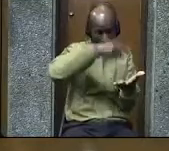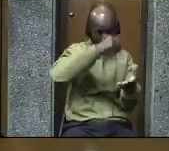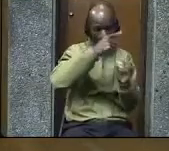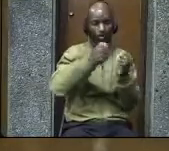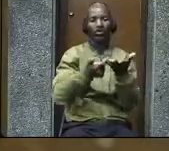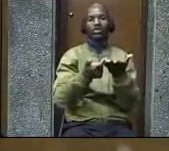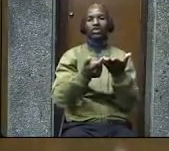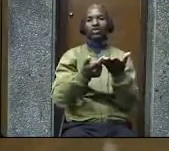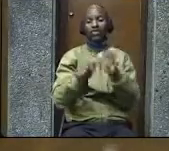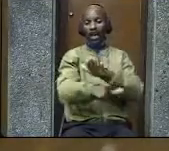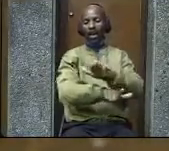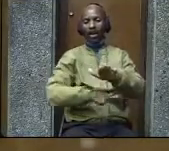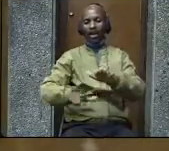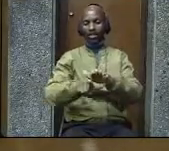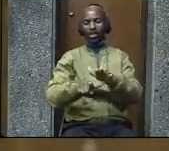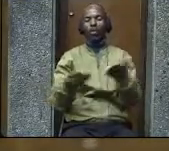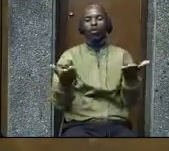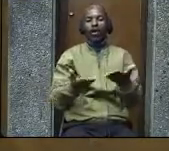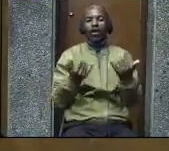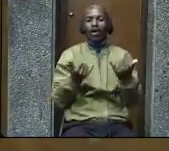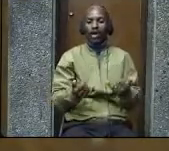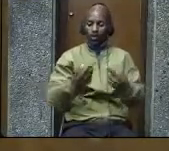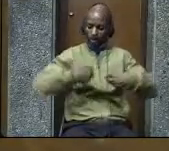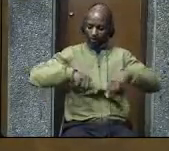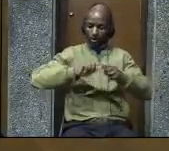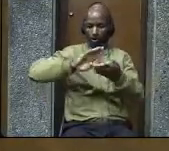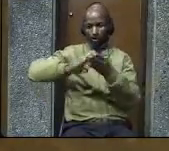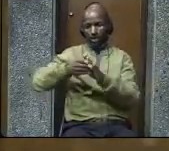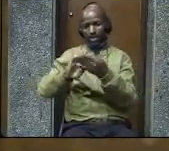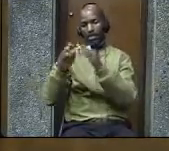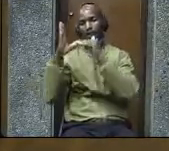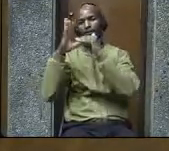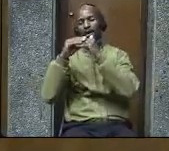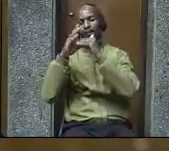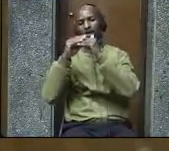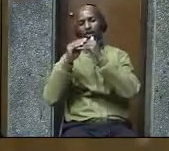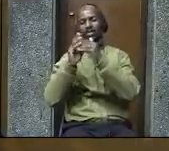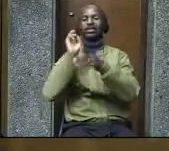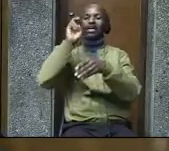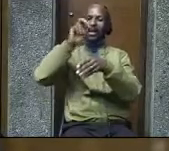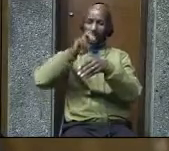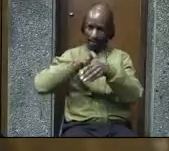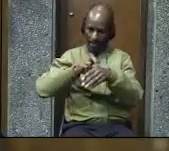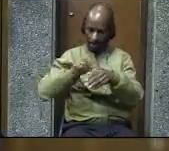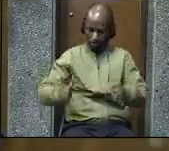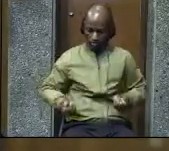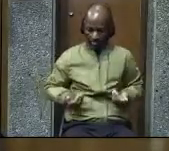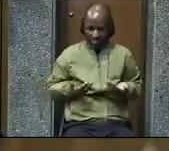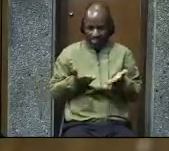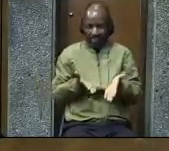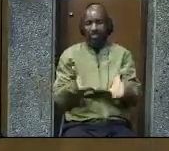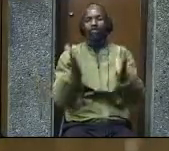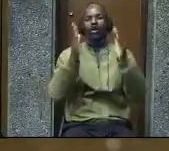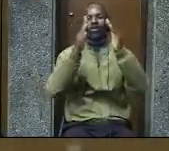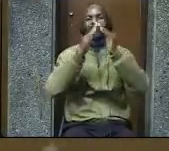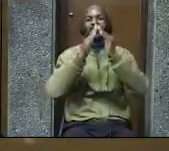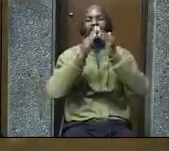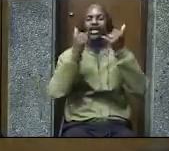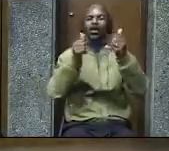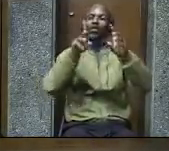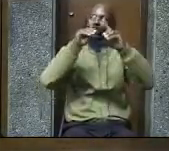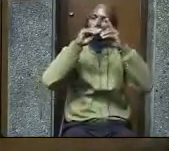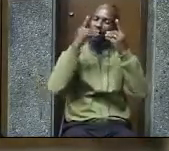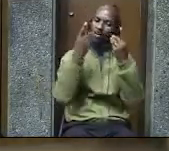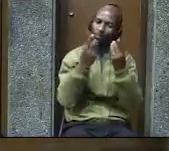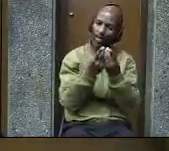land emancipation, whereby our community members were in need of service of housing. The